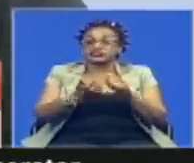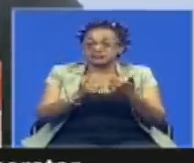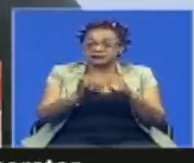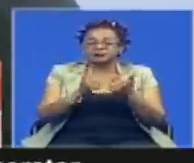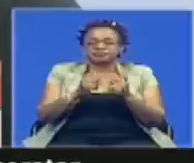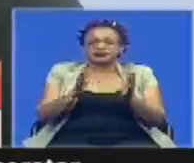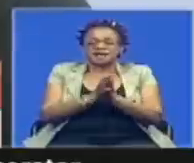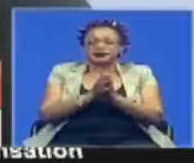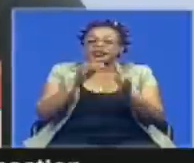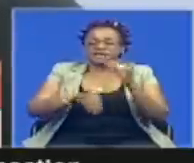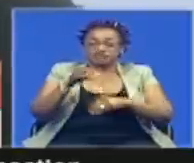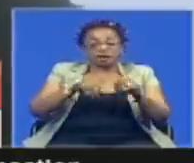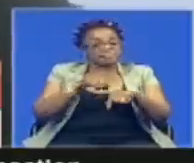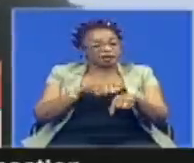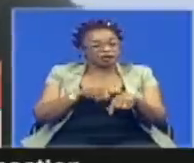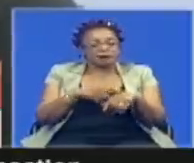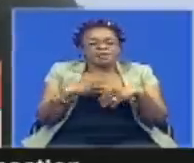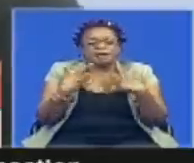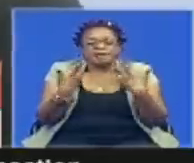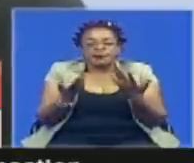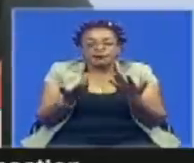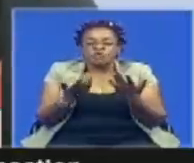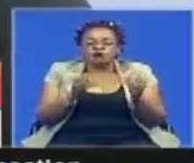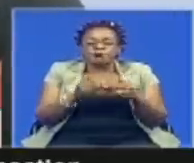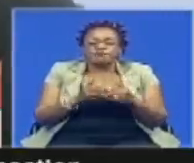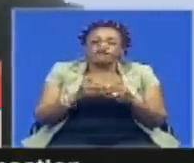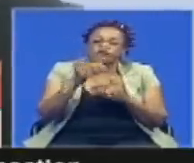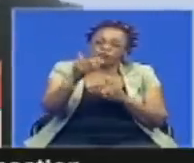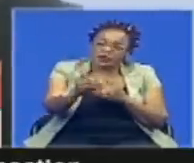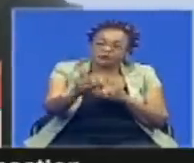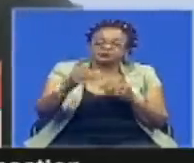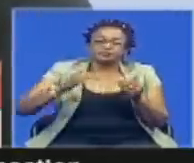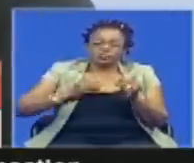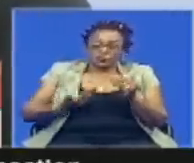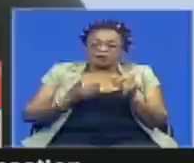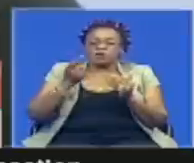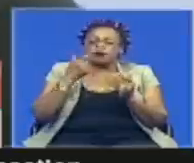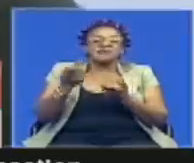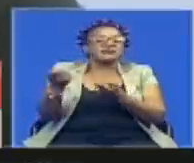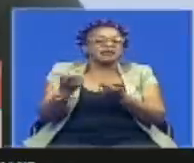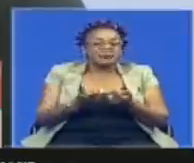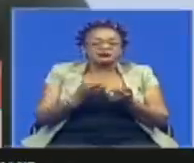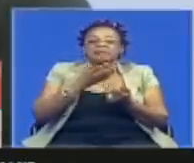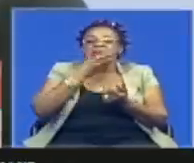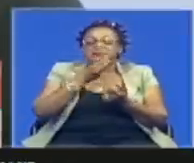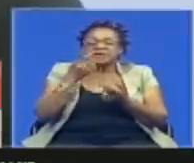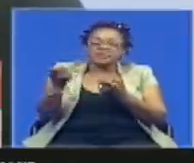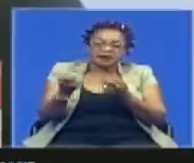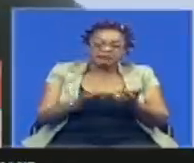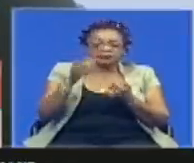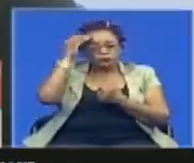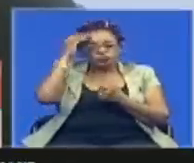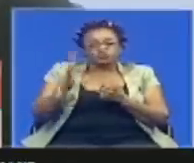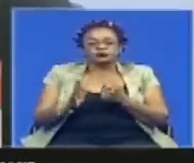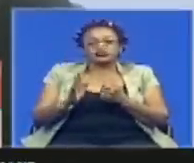the electioneering period. How do we move those people forward? Women who've been gang raped, men who've been gang raped, students who were